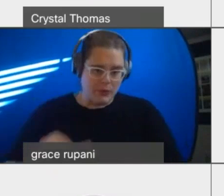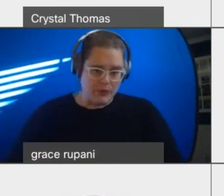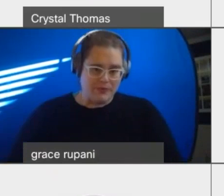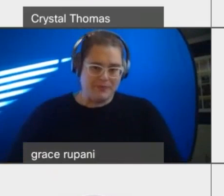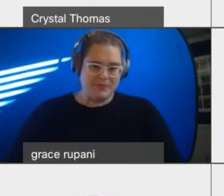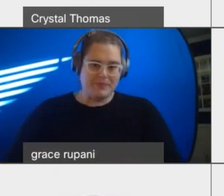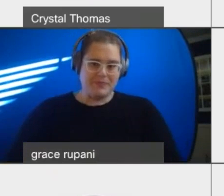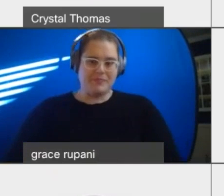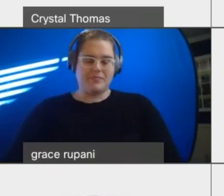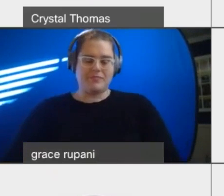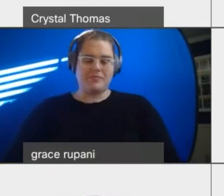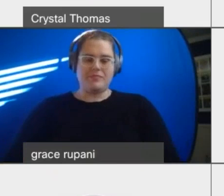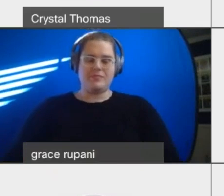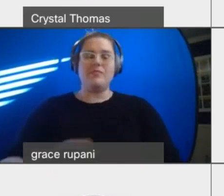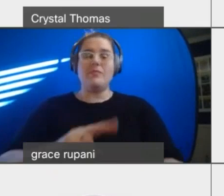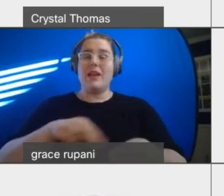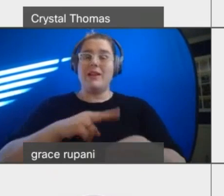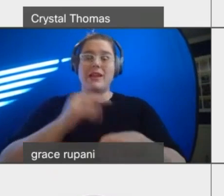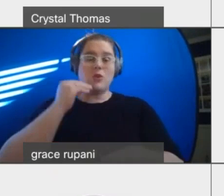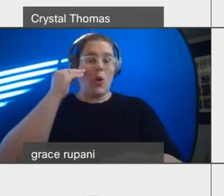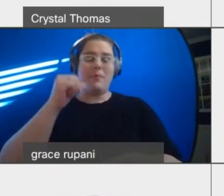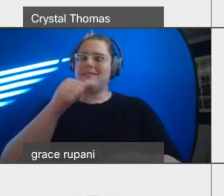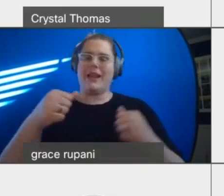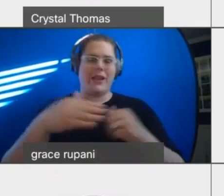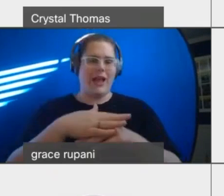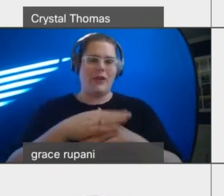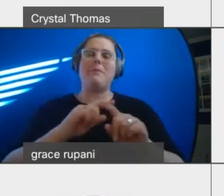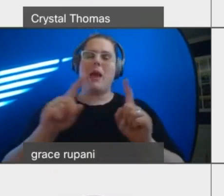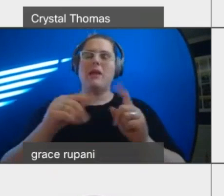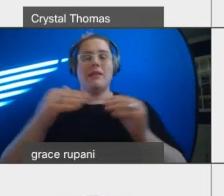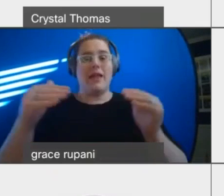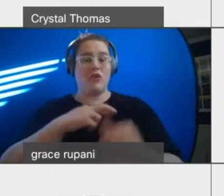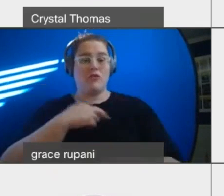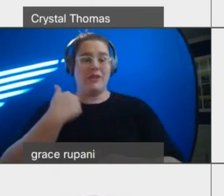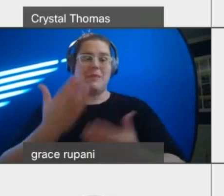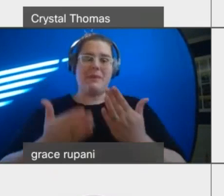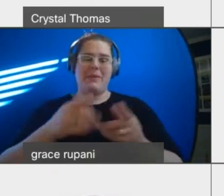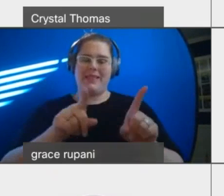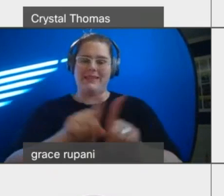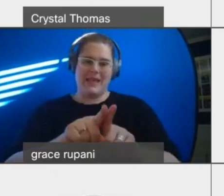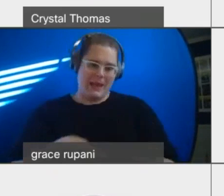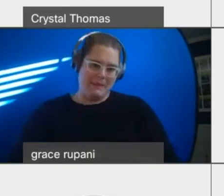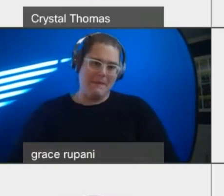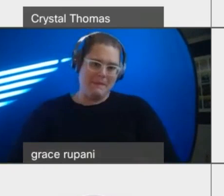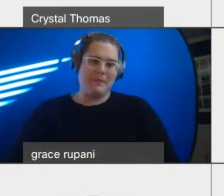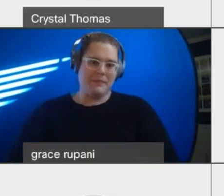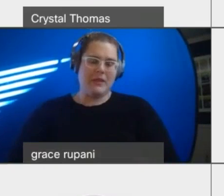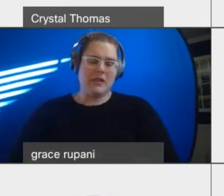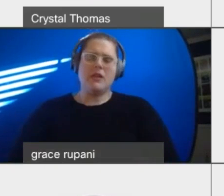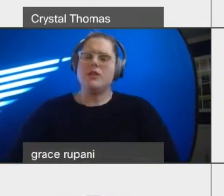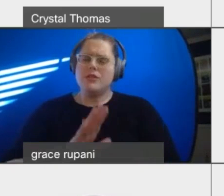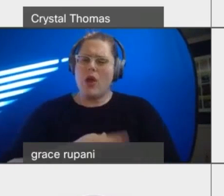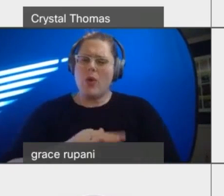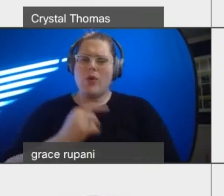Living in your natural home, not a congregate setting, but level of risk may be the same. So who all in those